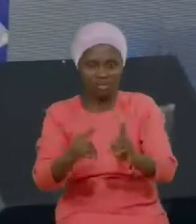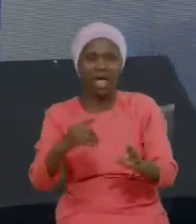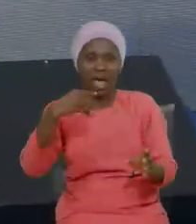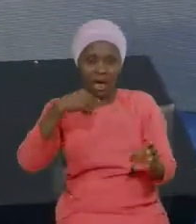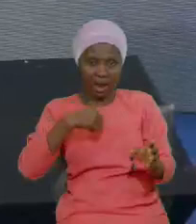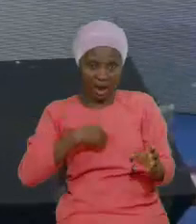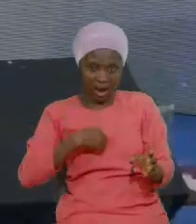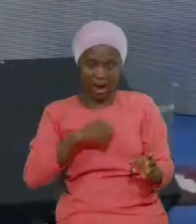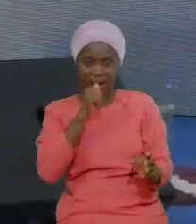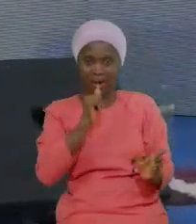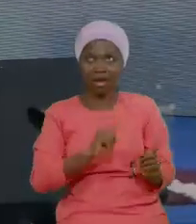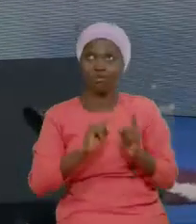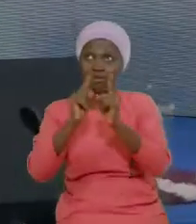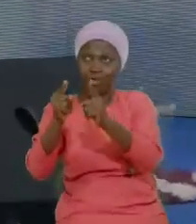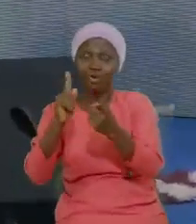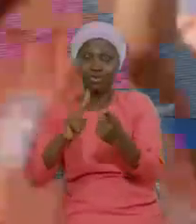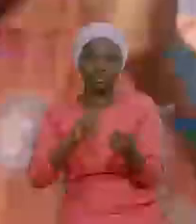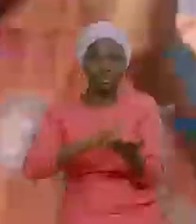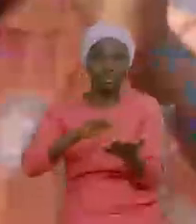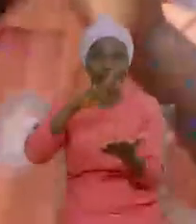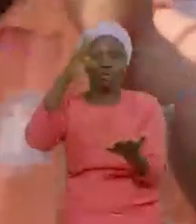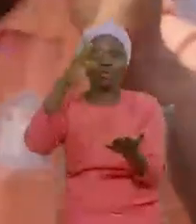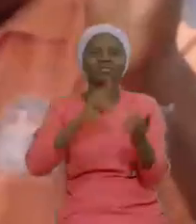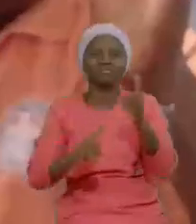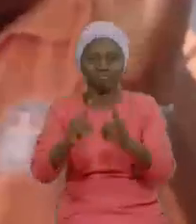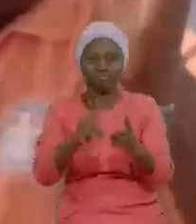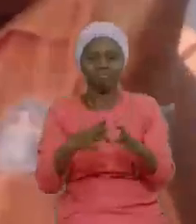to glory.